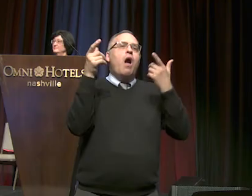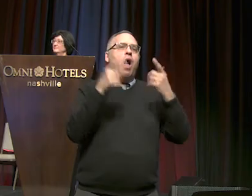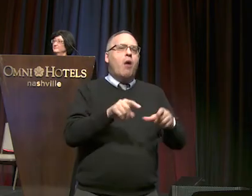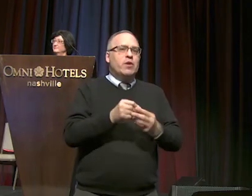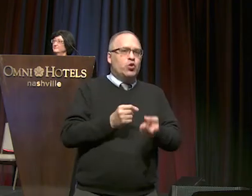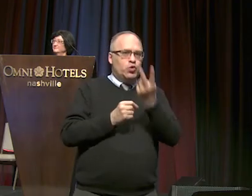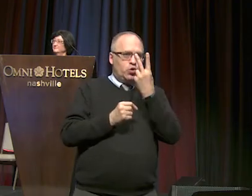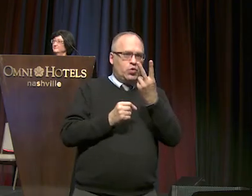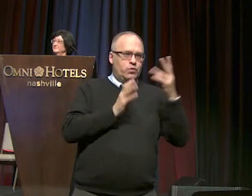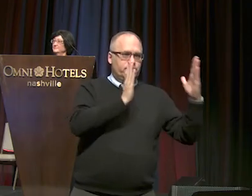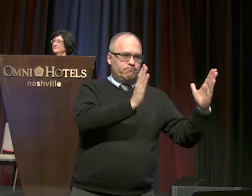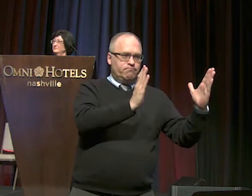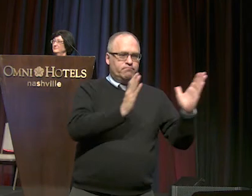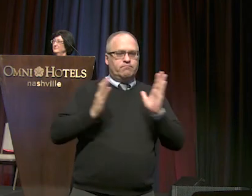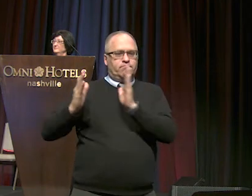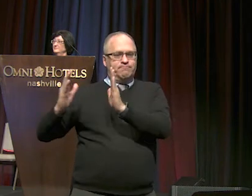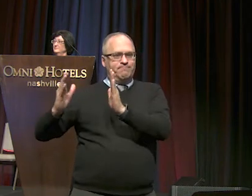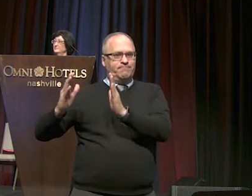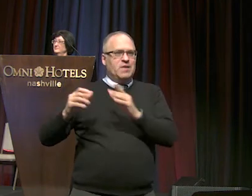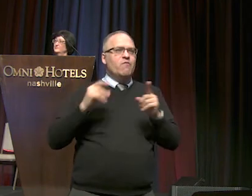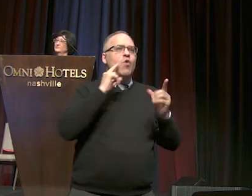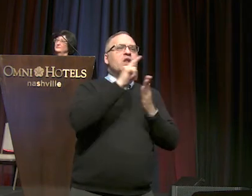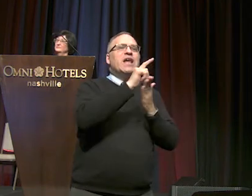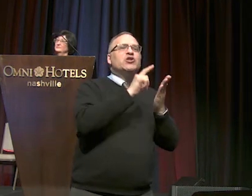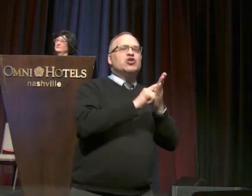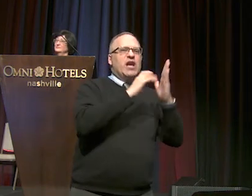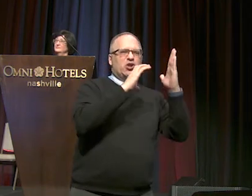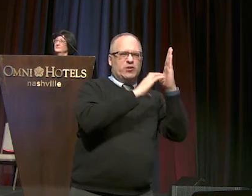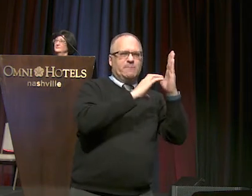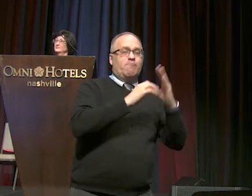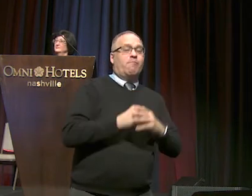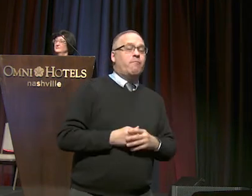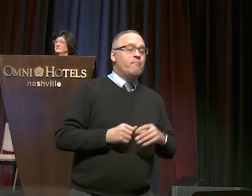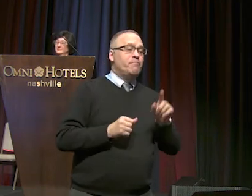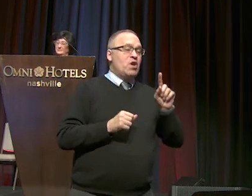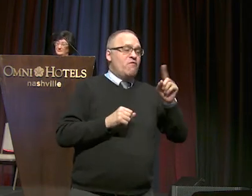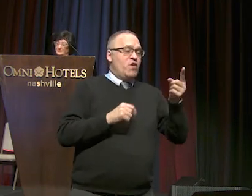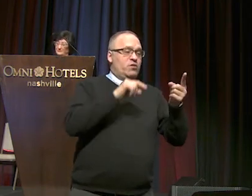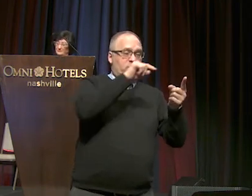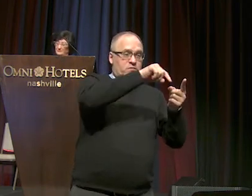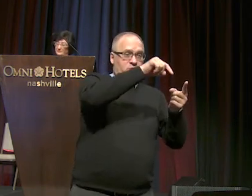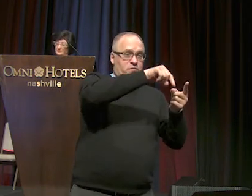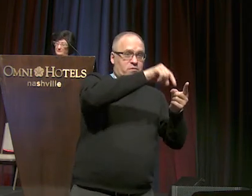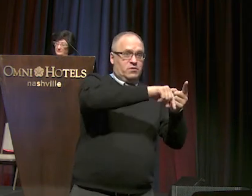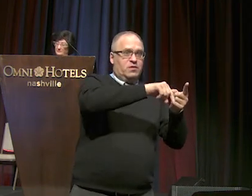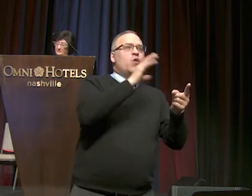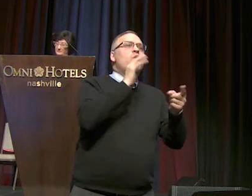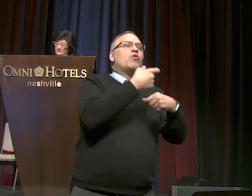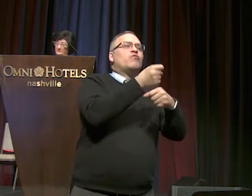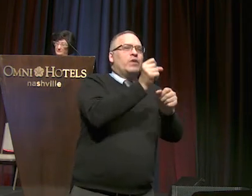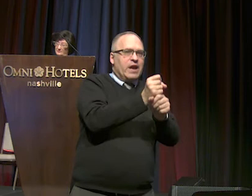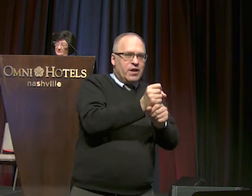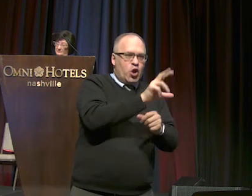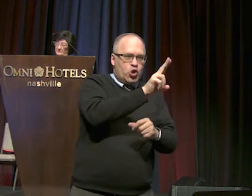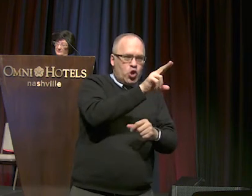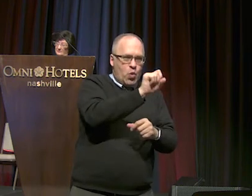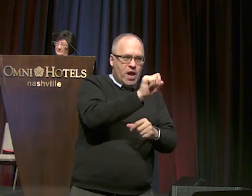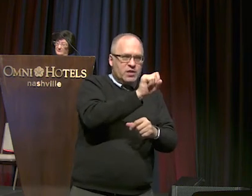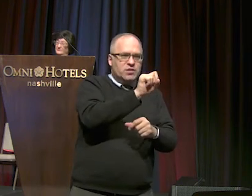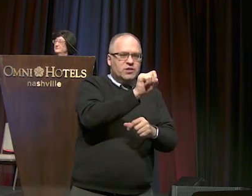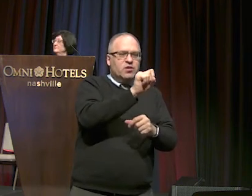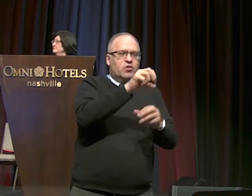stages. The first stage will create a U.S. regional